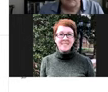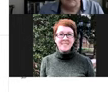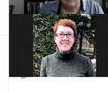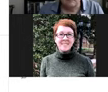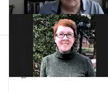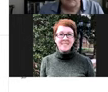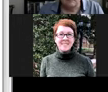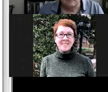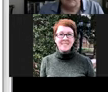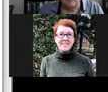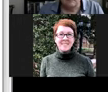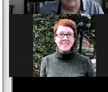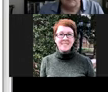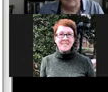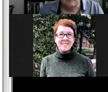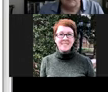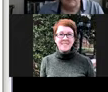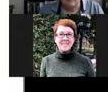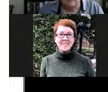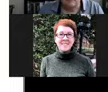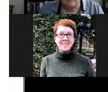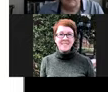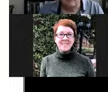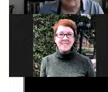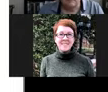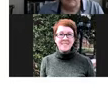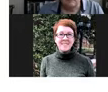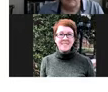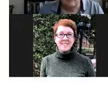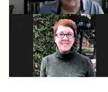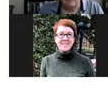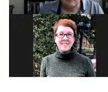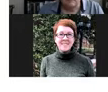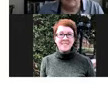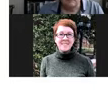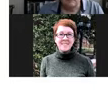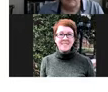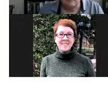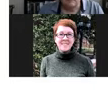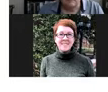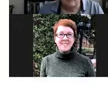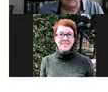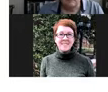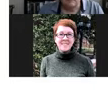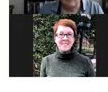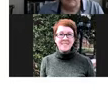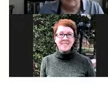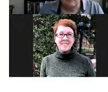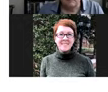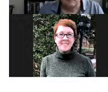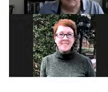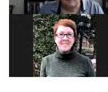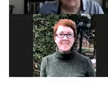Another database that I'm working on is a natural arch database. And